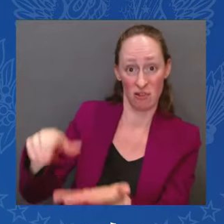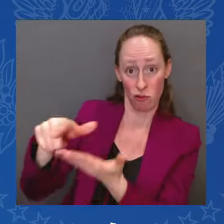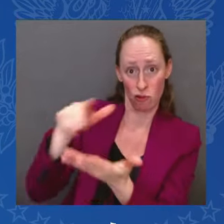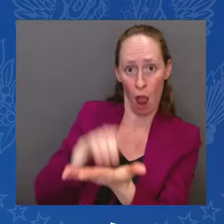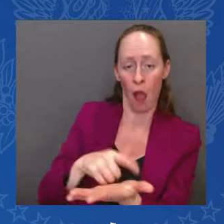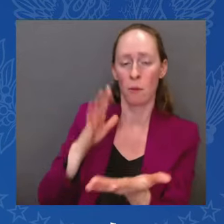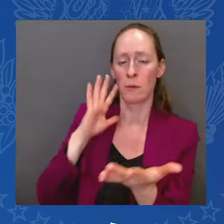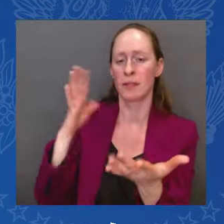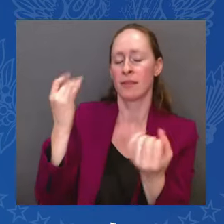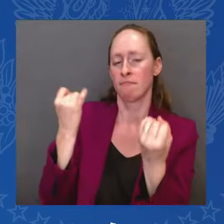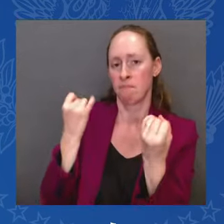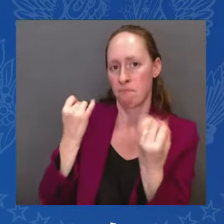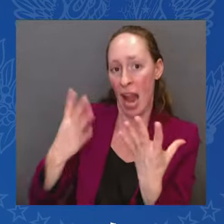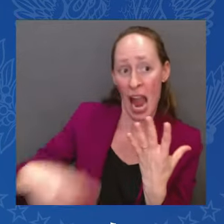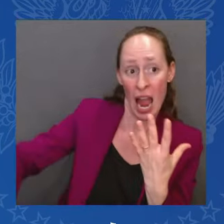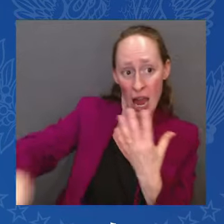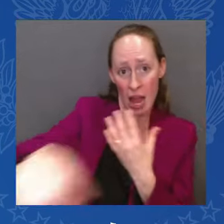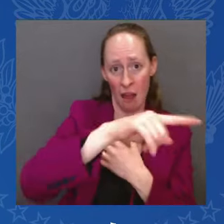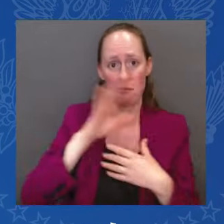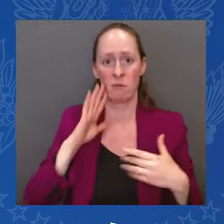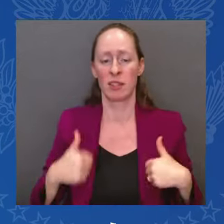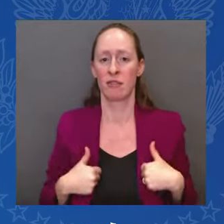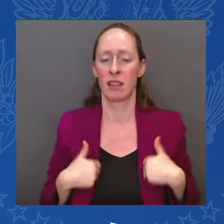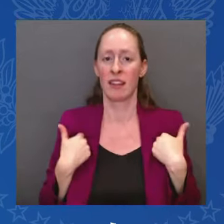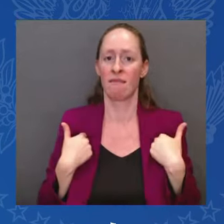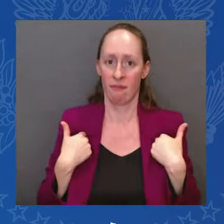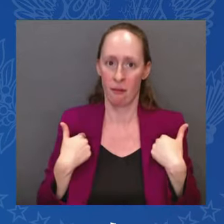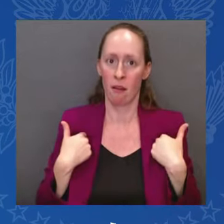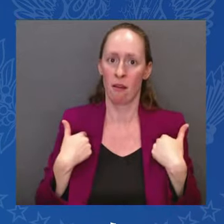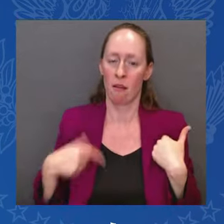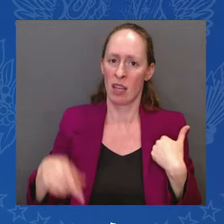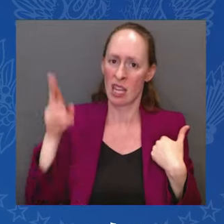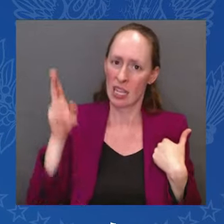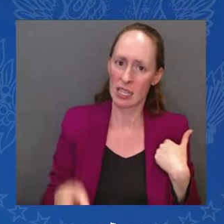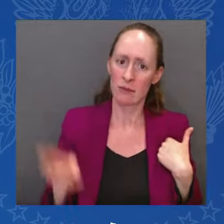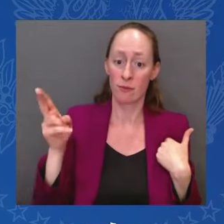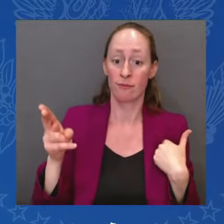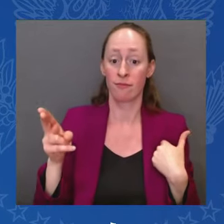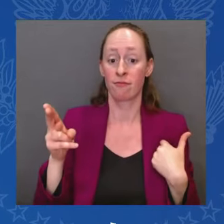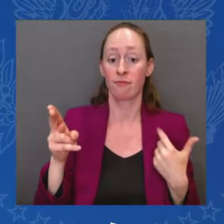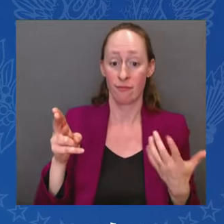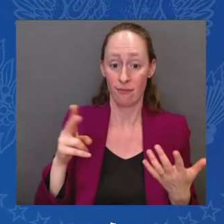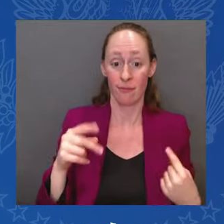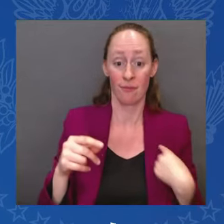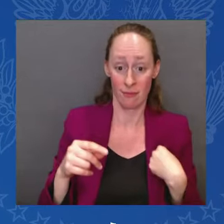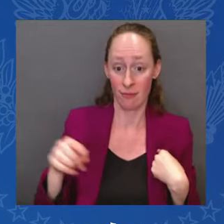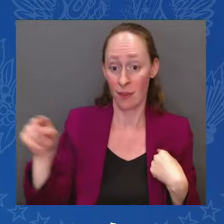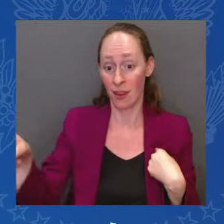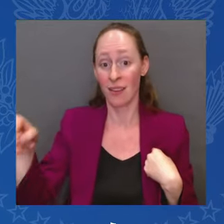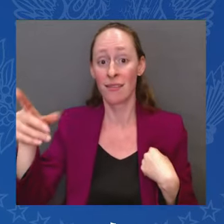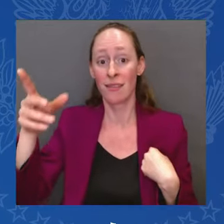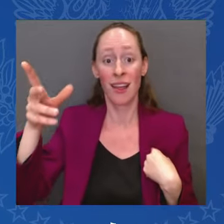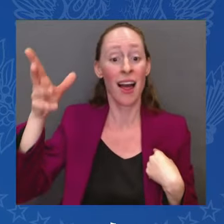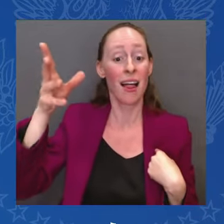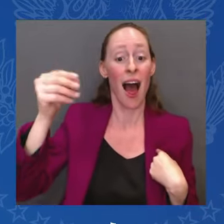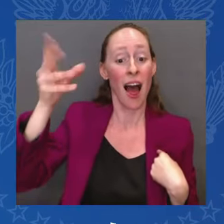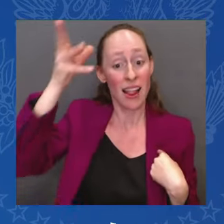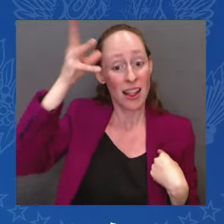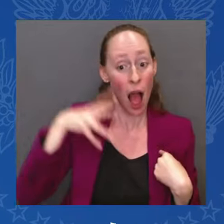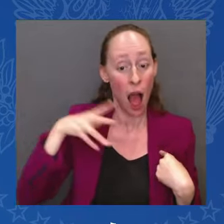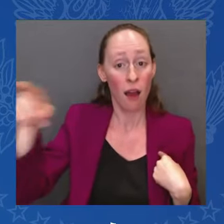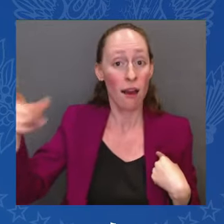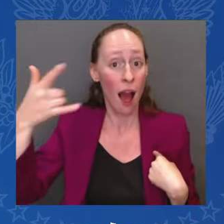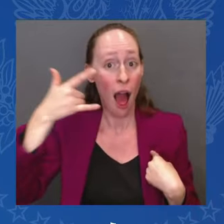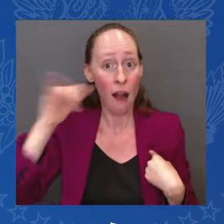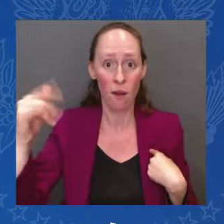way, I was the guy, along with a woman in California, who also, we once banned assault weapons and multiple magazines.